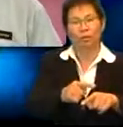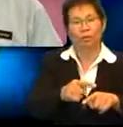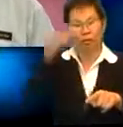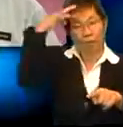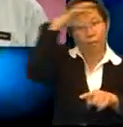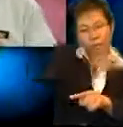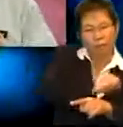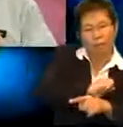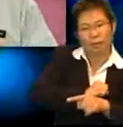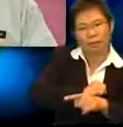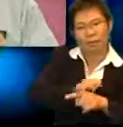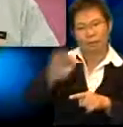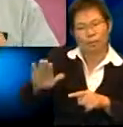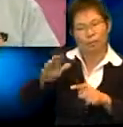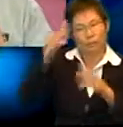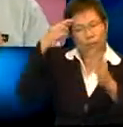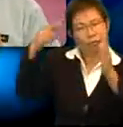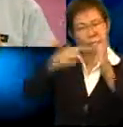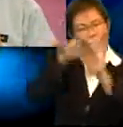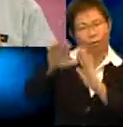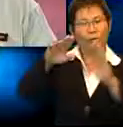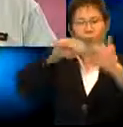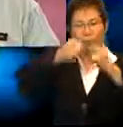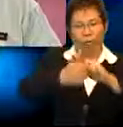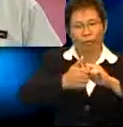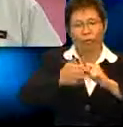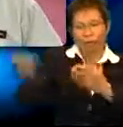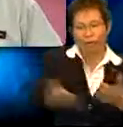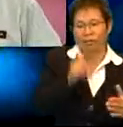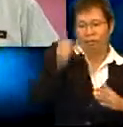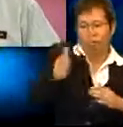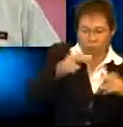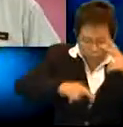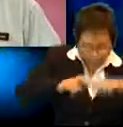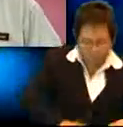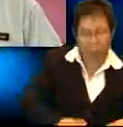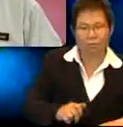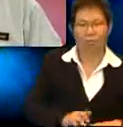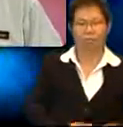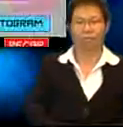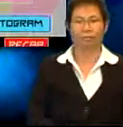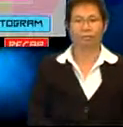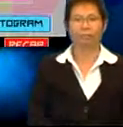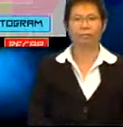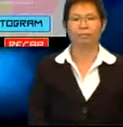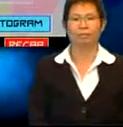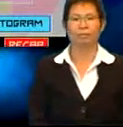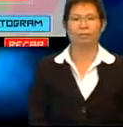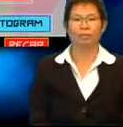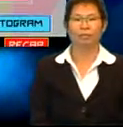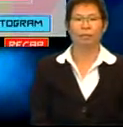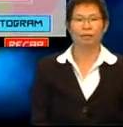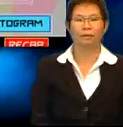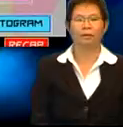gaps whereby pupils might reflect on their problems and carry out their own investigations.